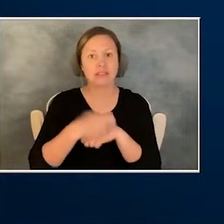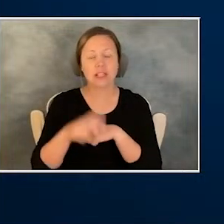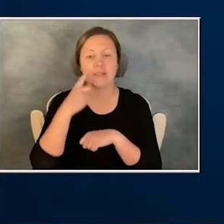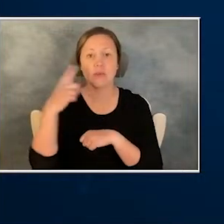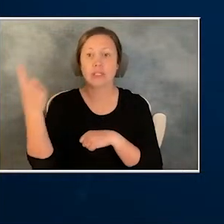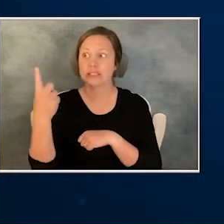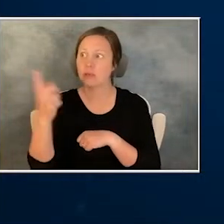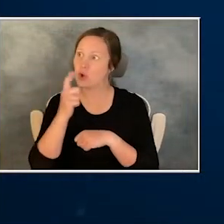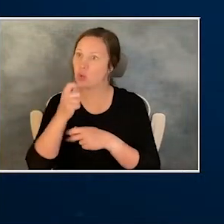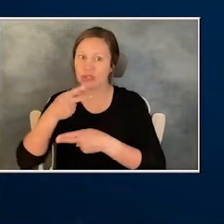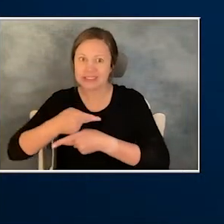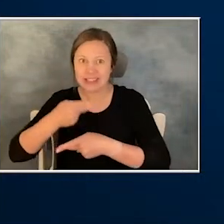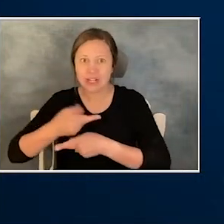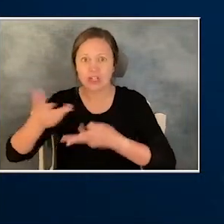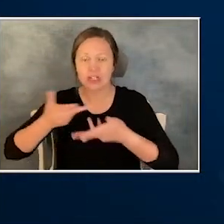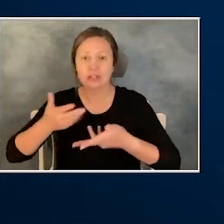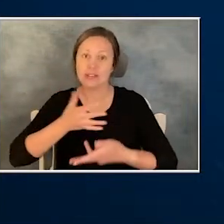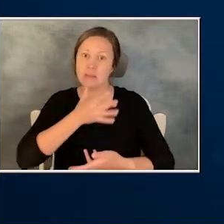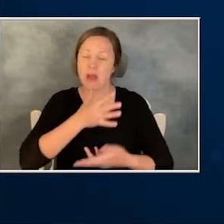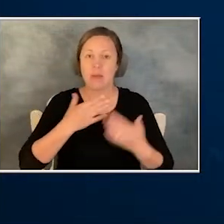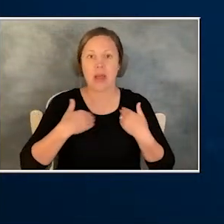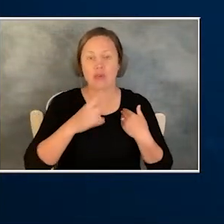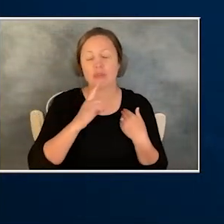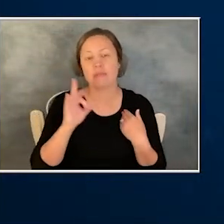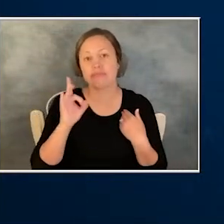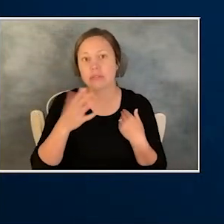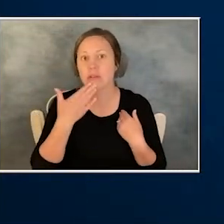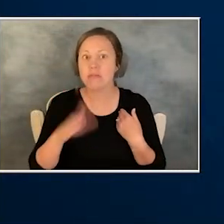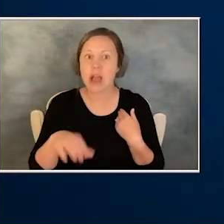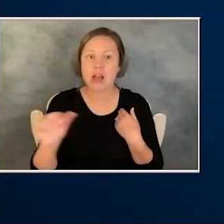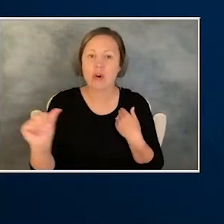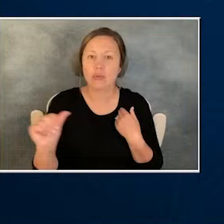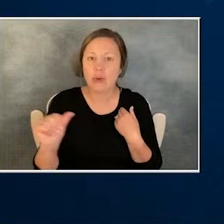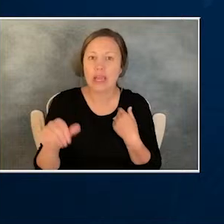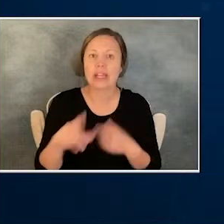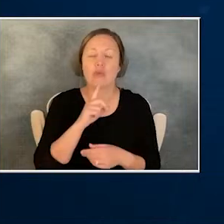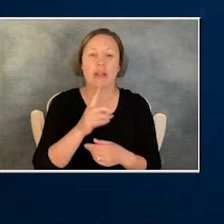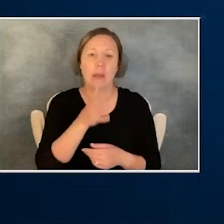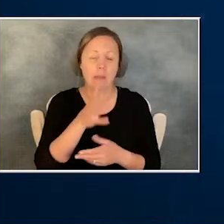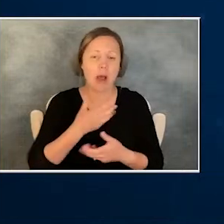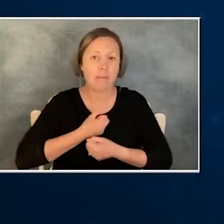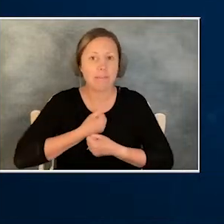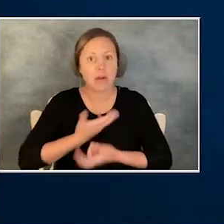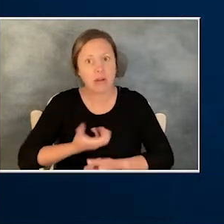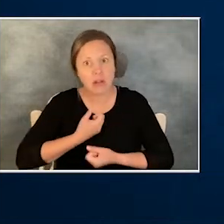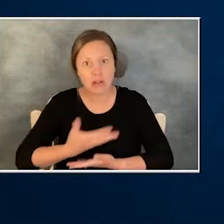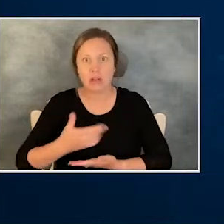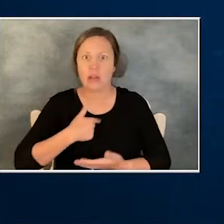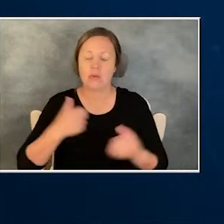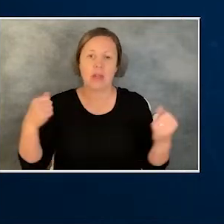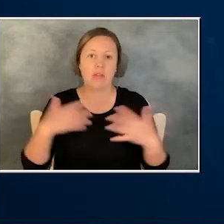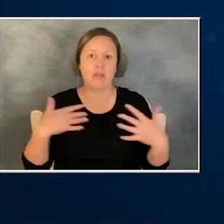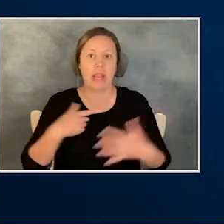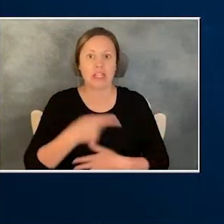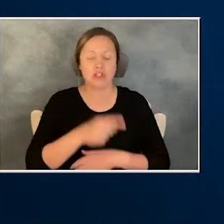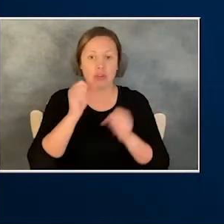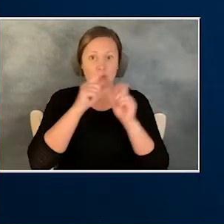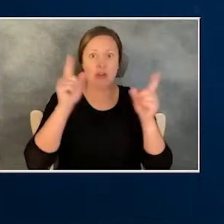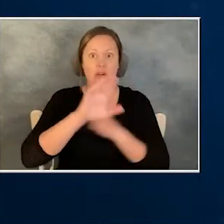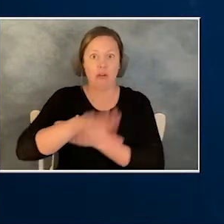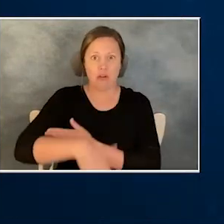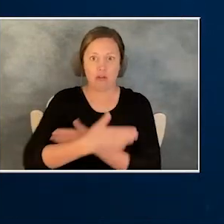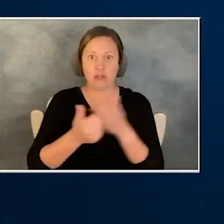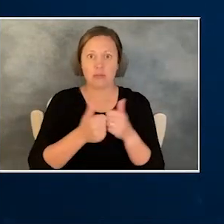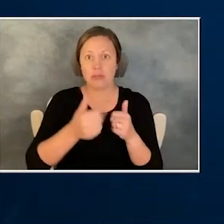mom's got really bad arthritis. She was getting exhausted, and I was so afraid she'd be up all night with my dad. I was so